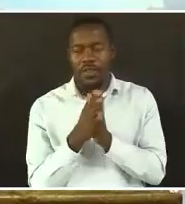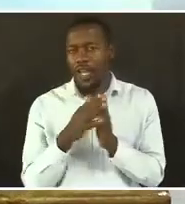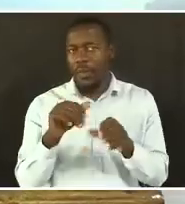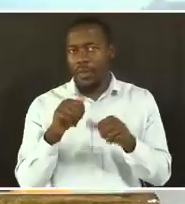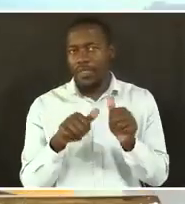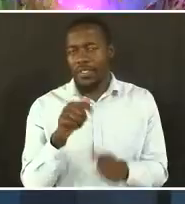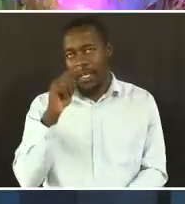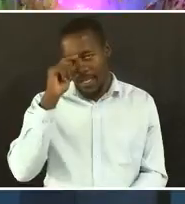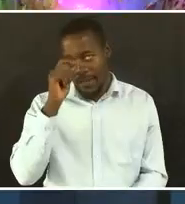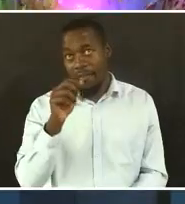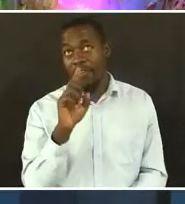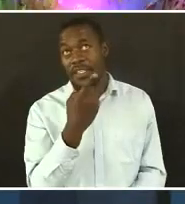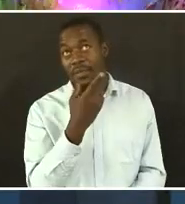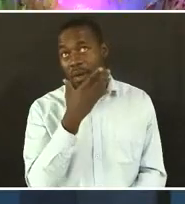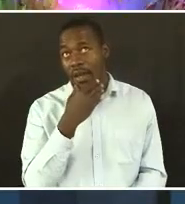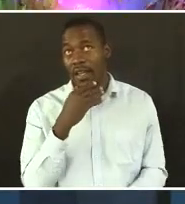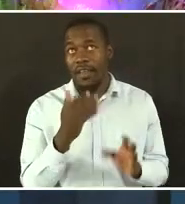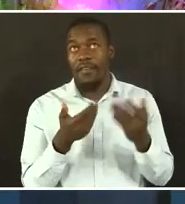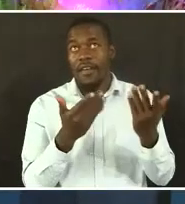what did he do?